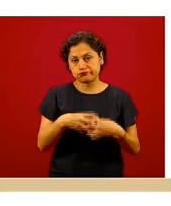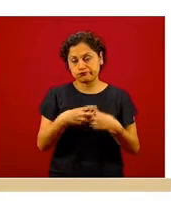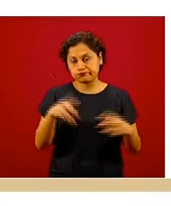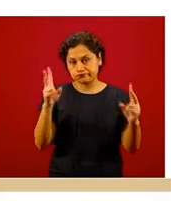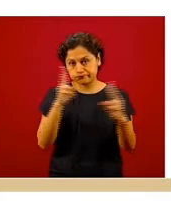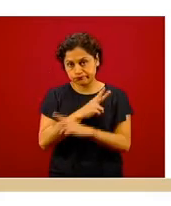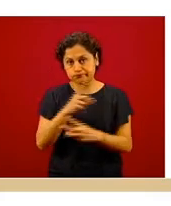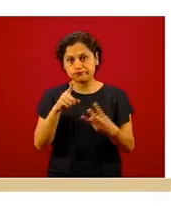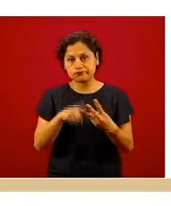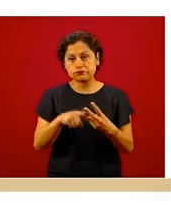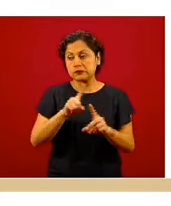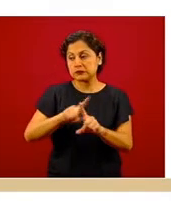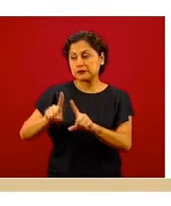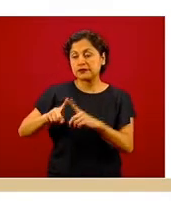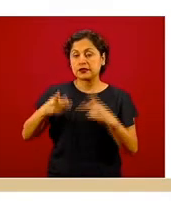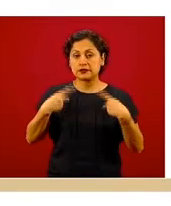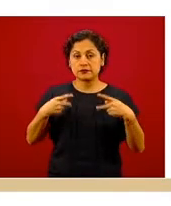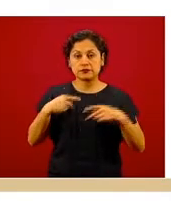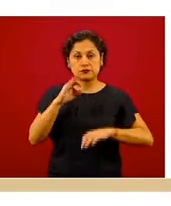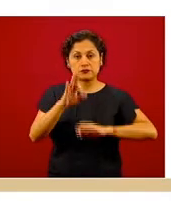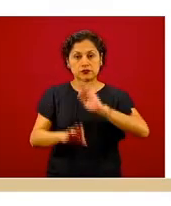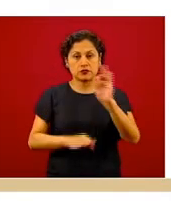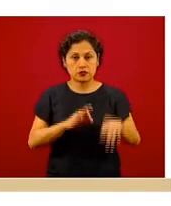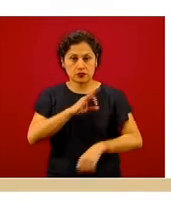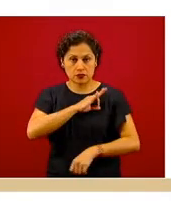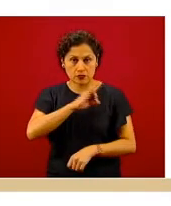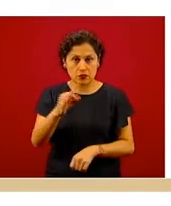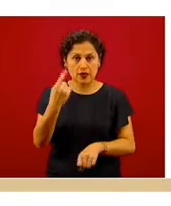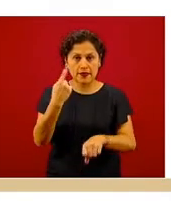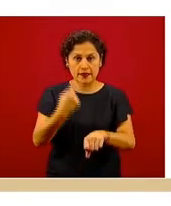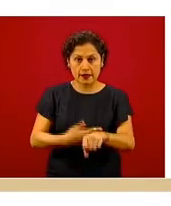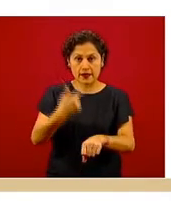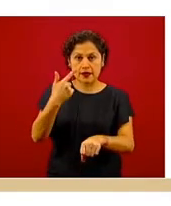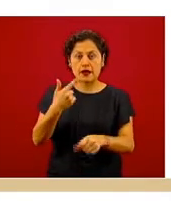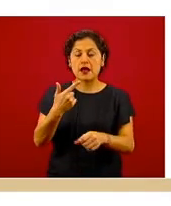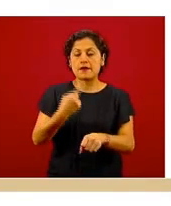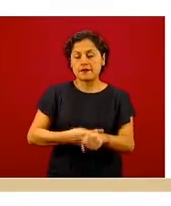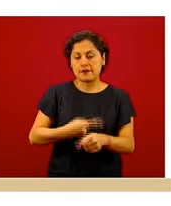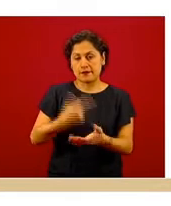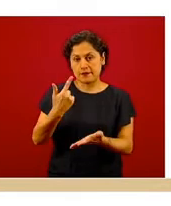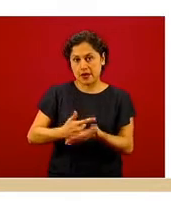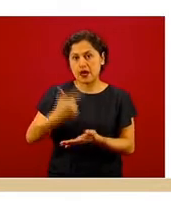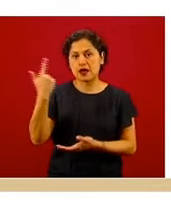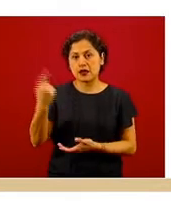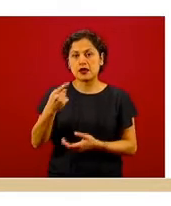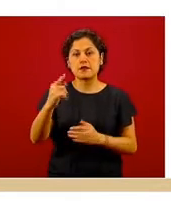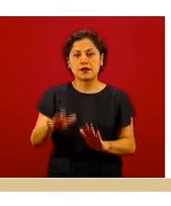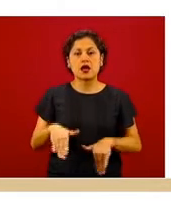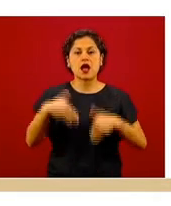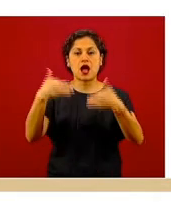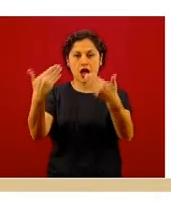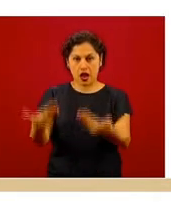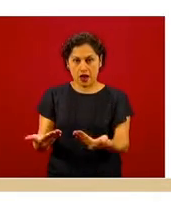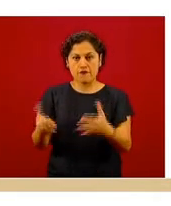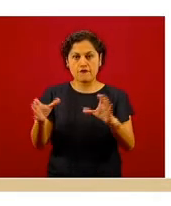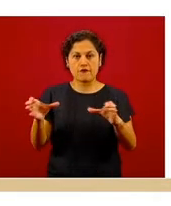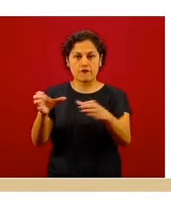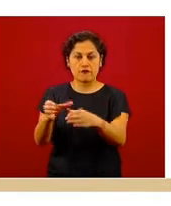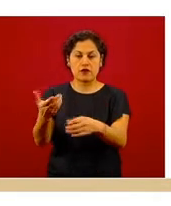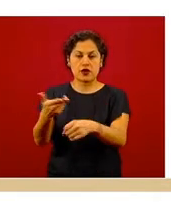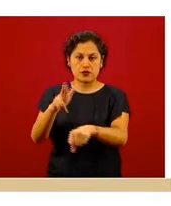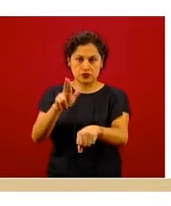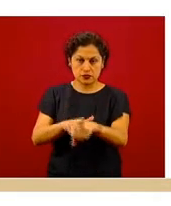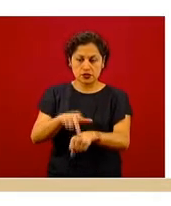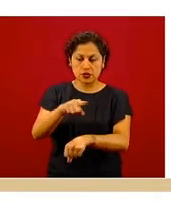able to take care of those patients are outside of the intensive care unit. So they're either on different floors or